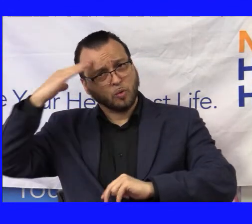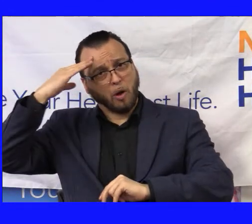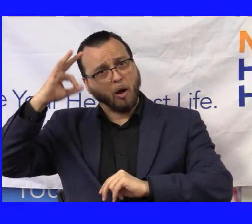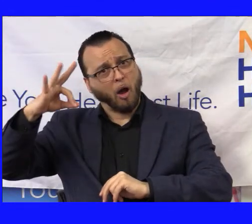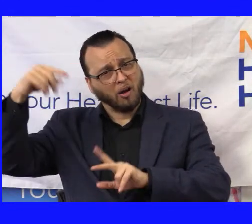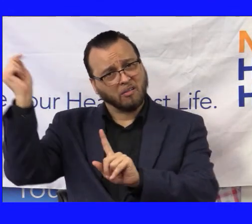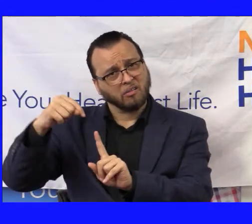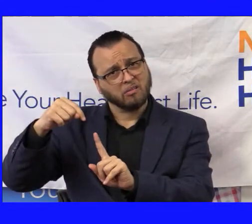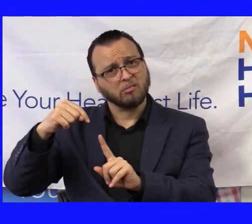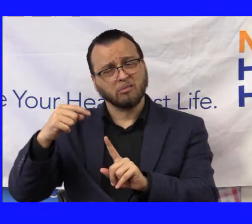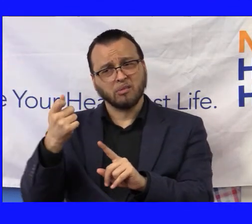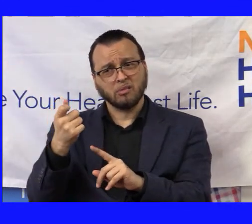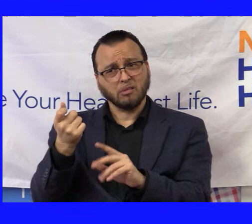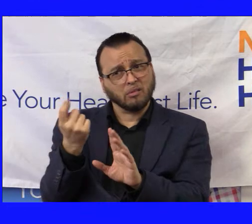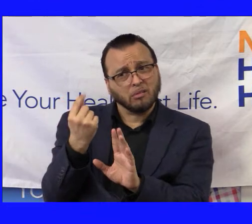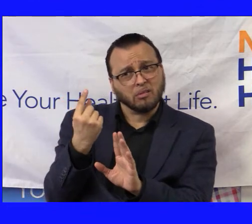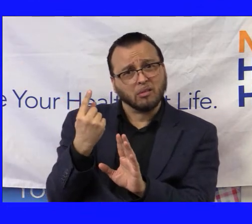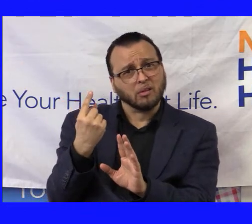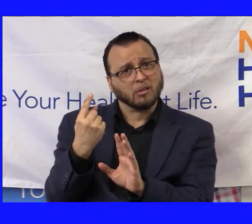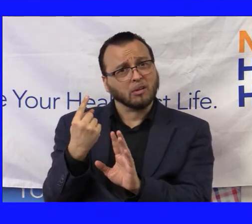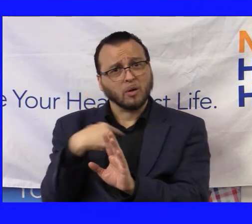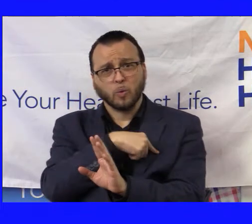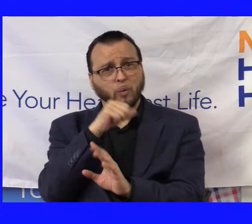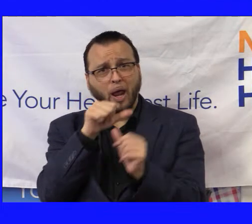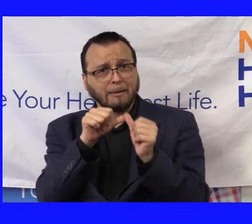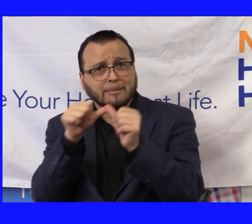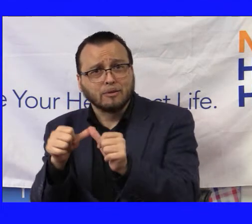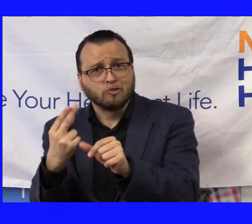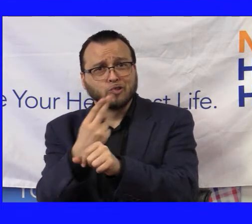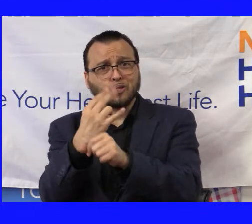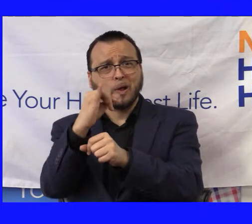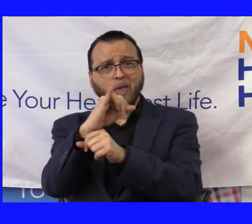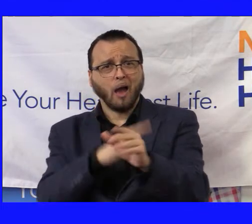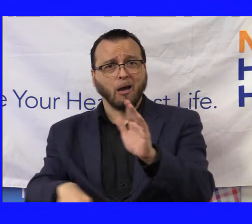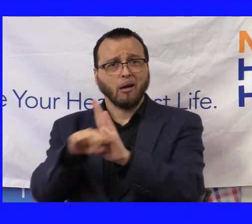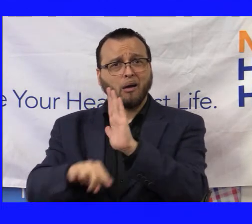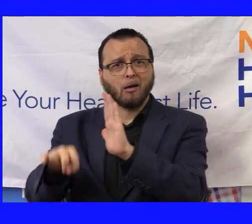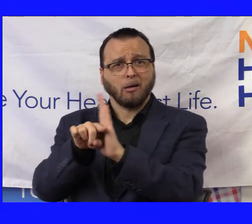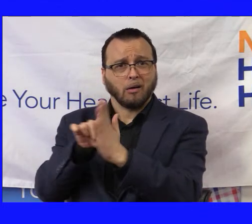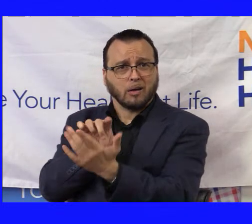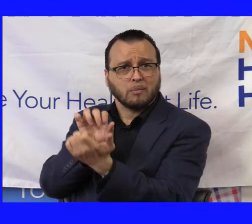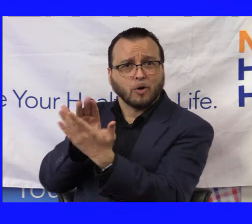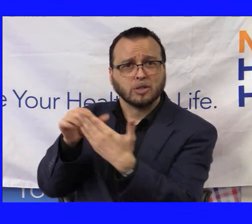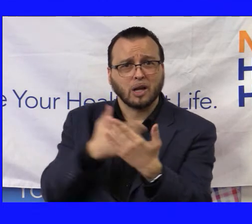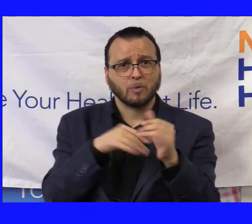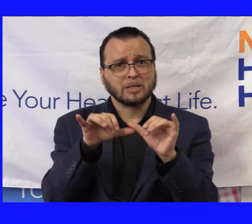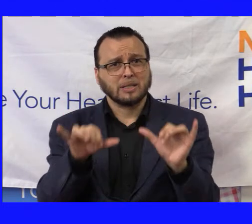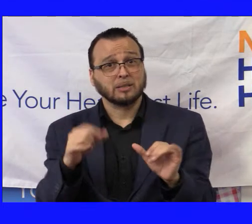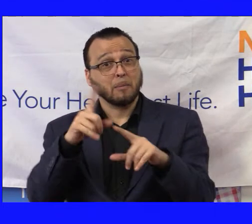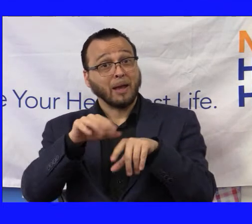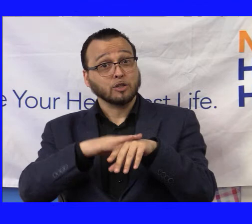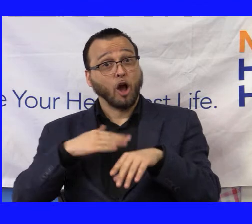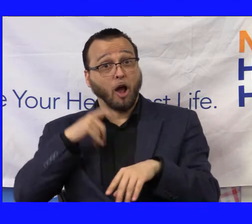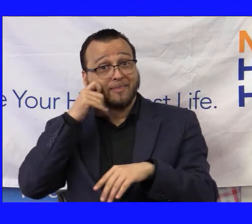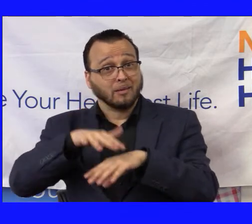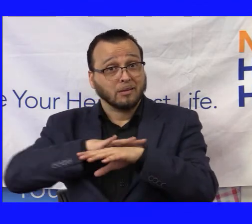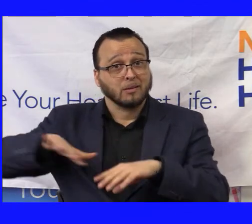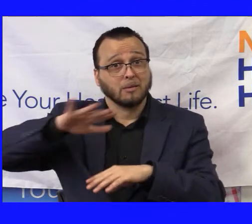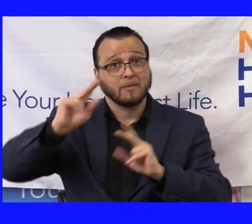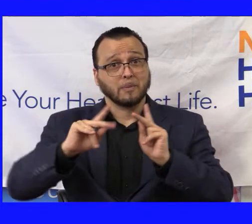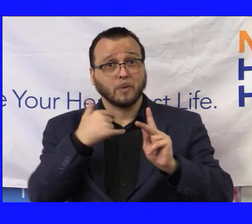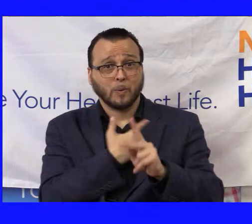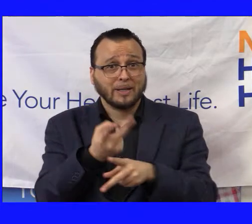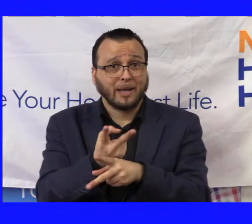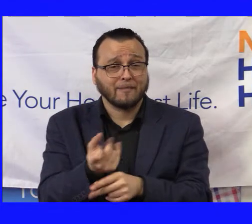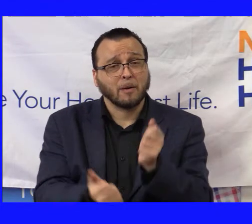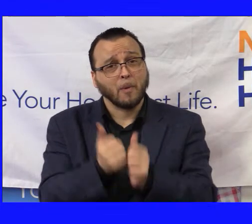ensure that we weren't continuing to use such a practice in our health system, given the demographic of the patients that we take care of being a majority of Black and